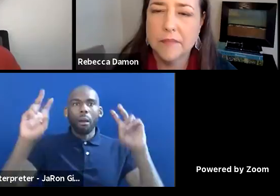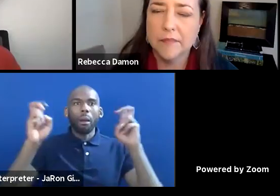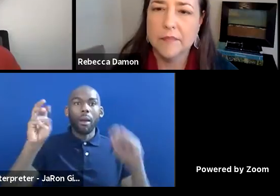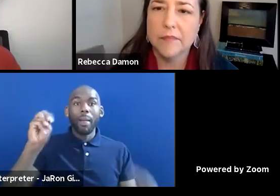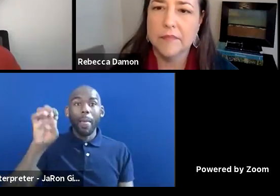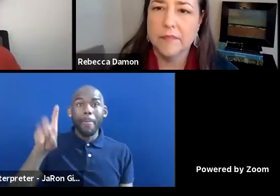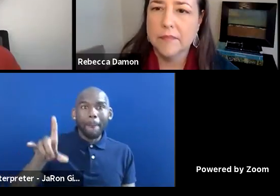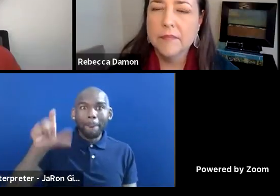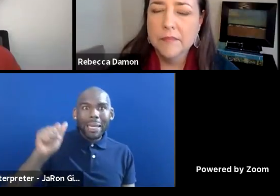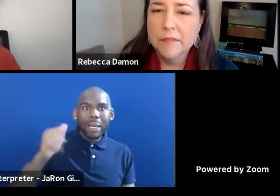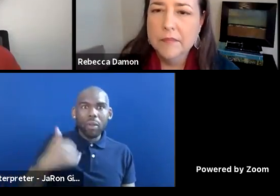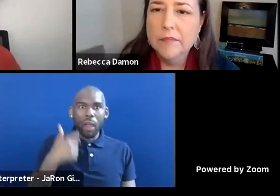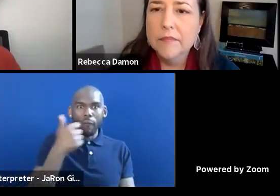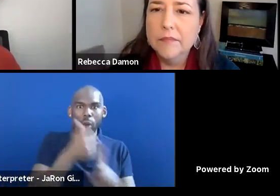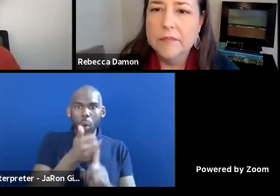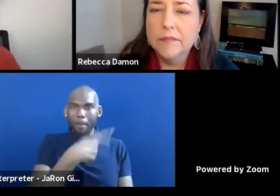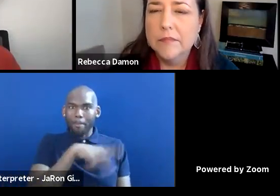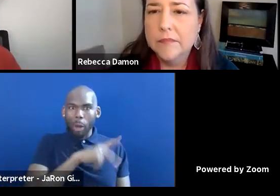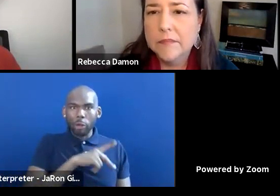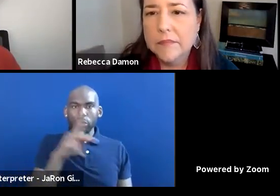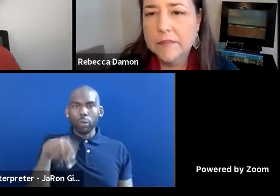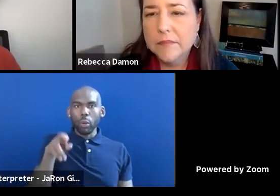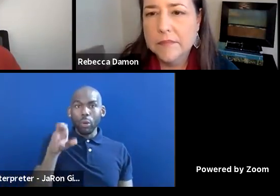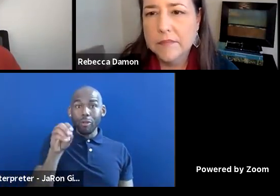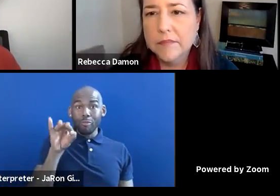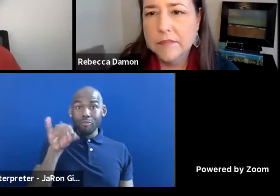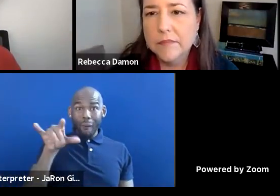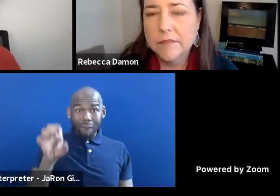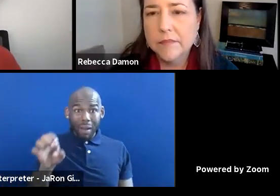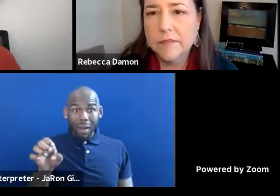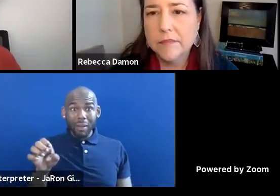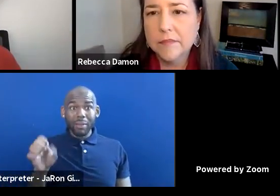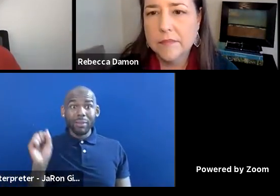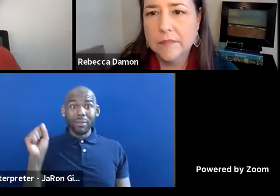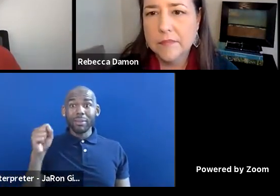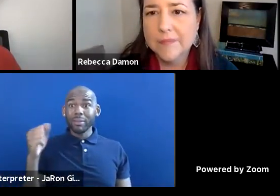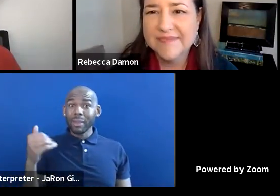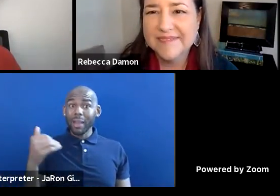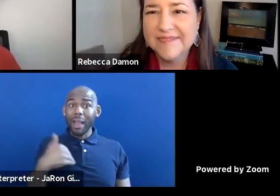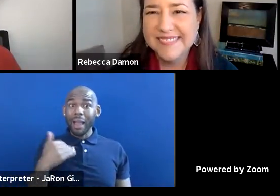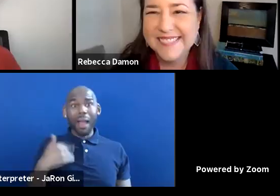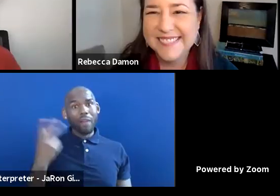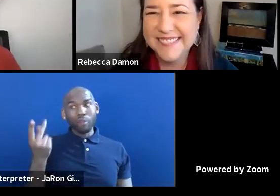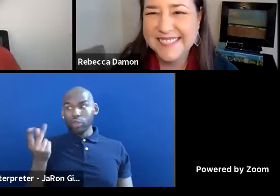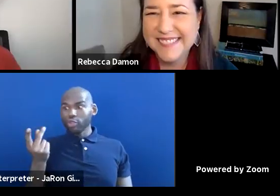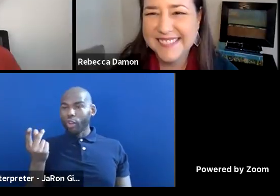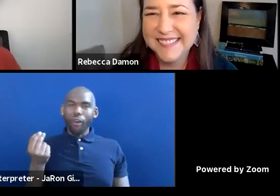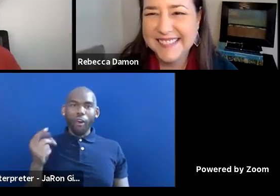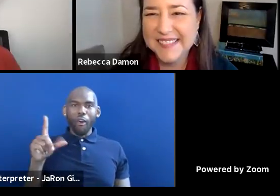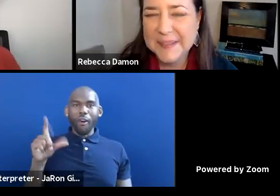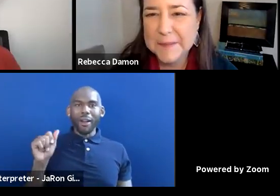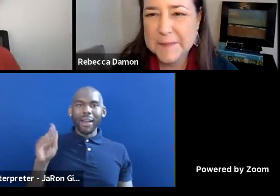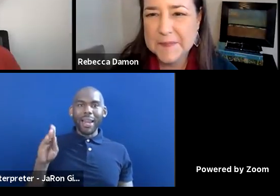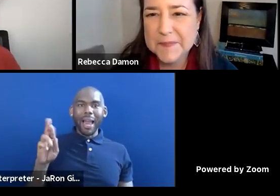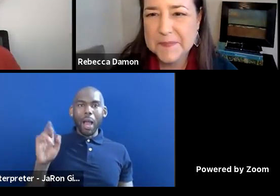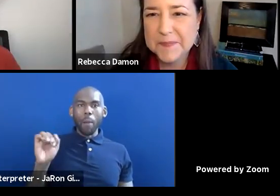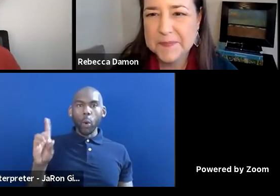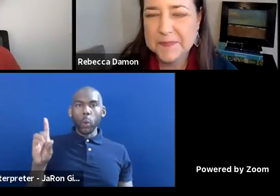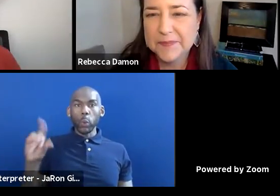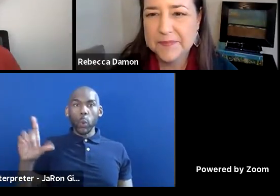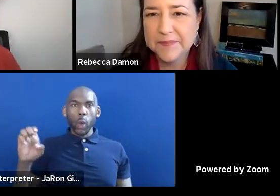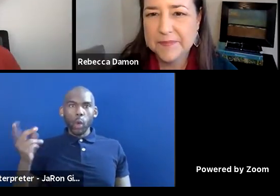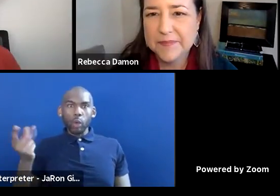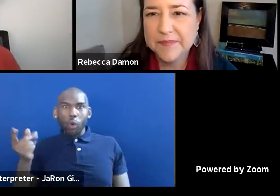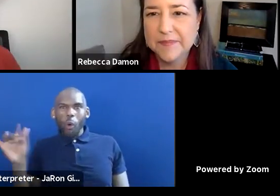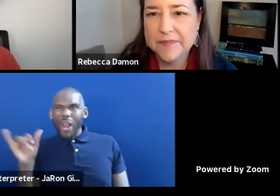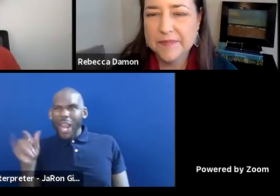own personal profile. You're able to show yeah, I have a Labradoodle just like you, or, I like puppies. You can really